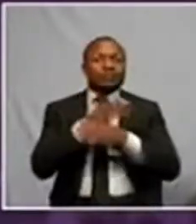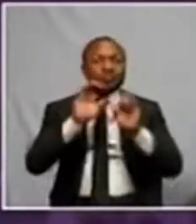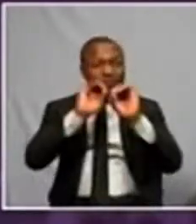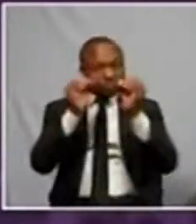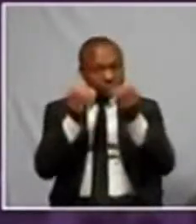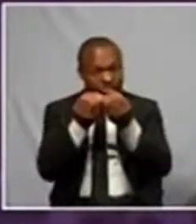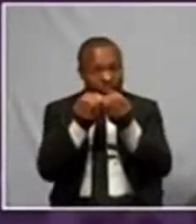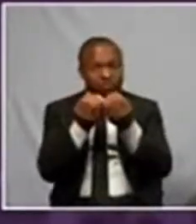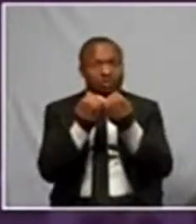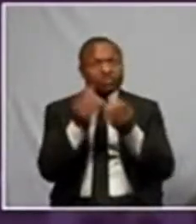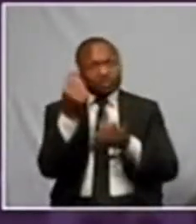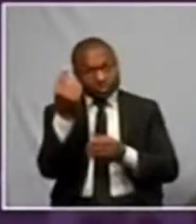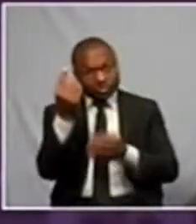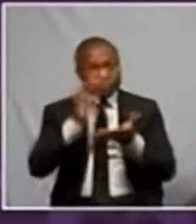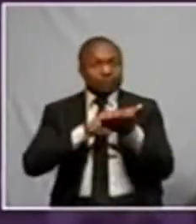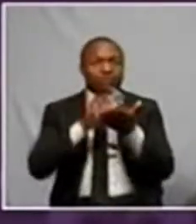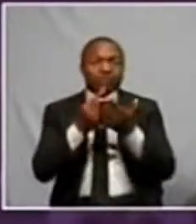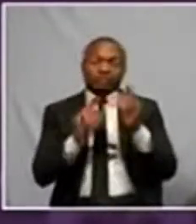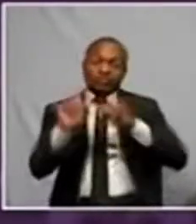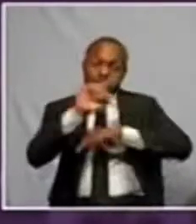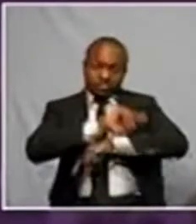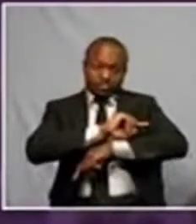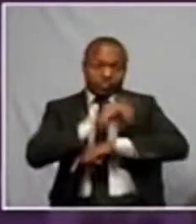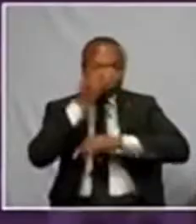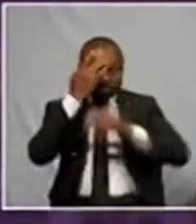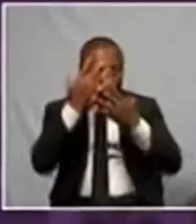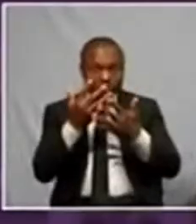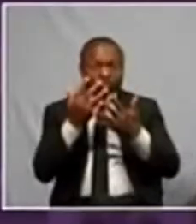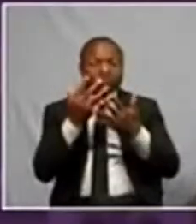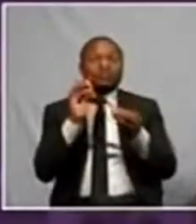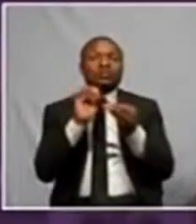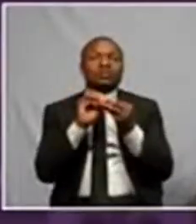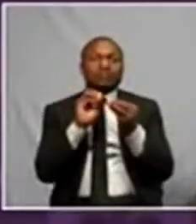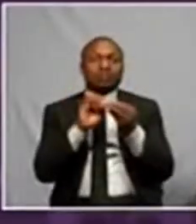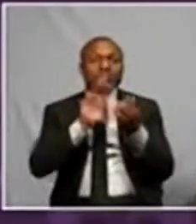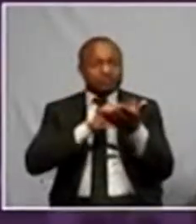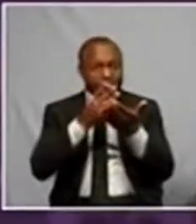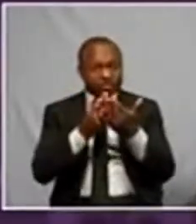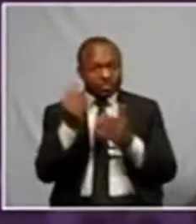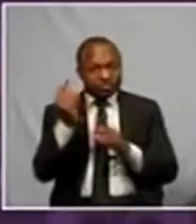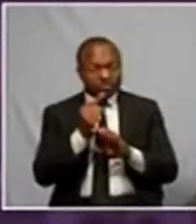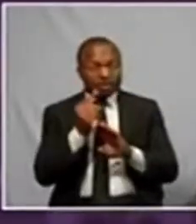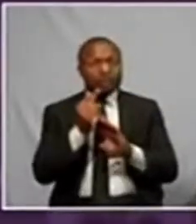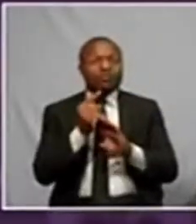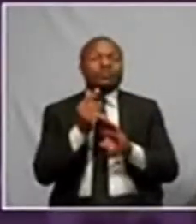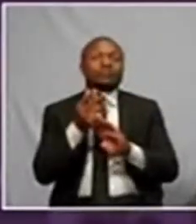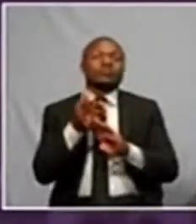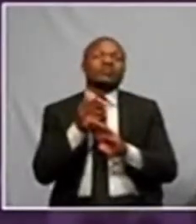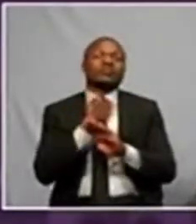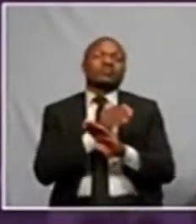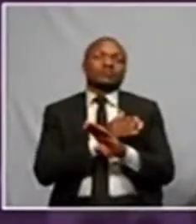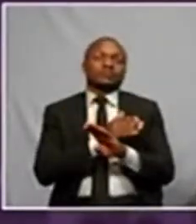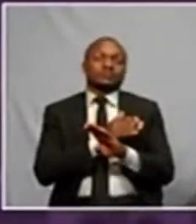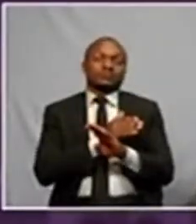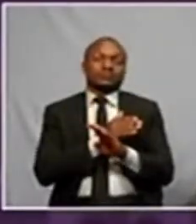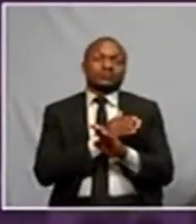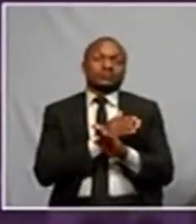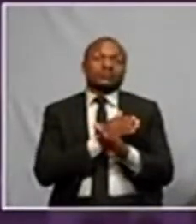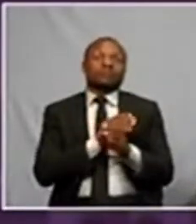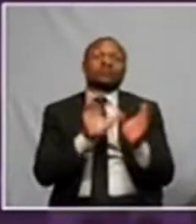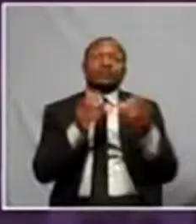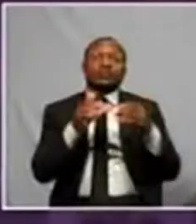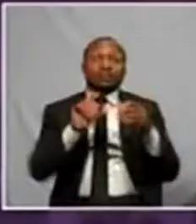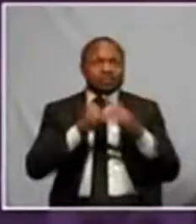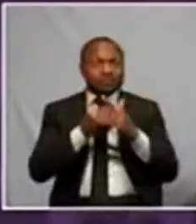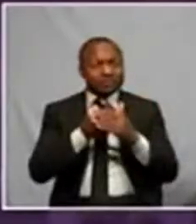they only had one witness, so expect some more witnesses to appear before this committee beginning tomorrow onwards.